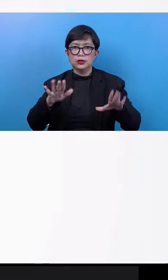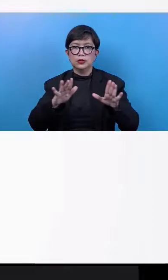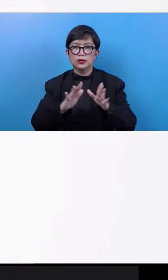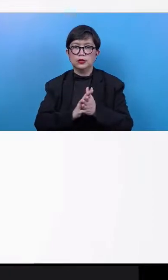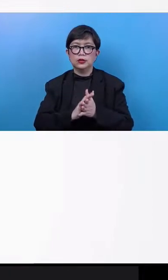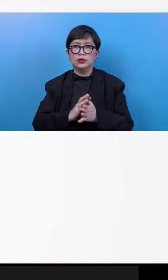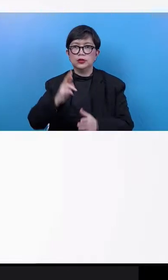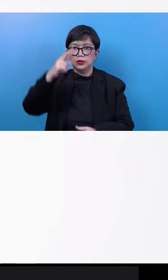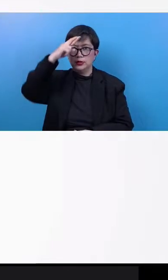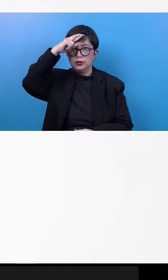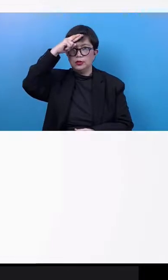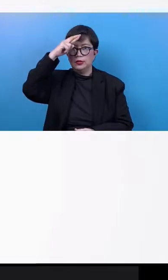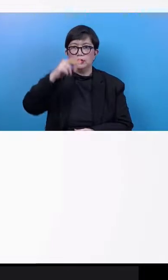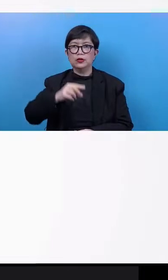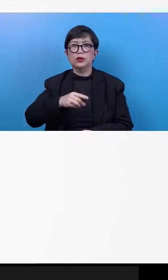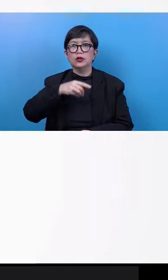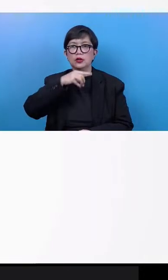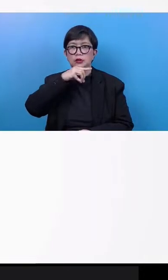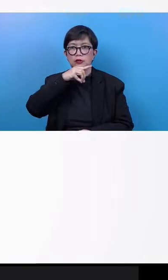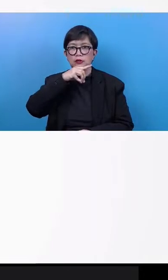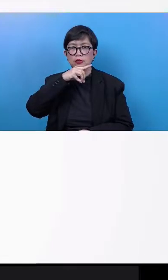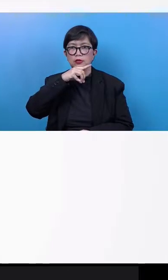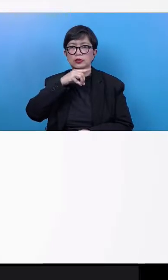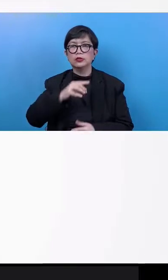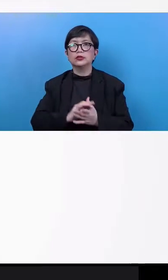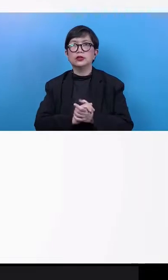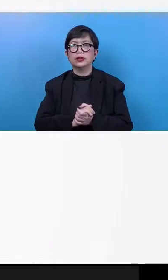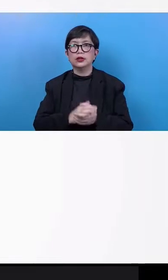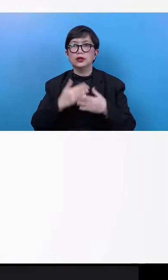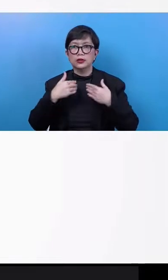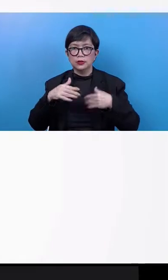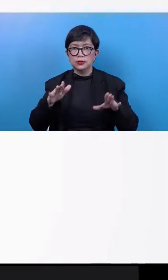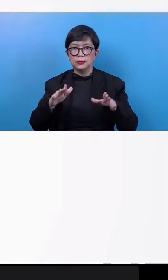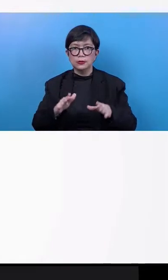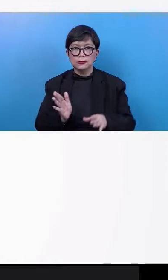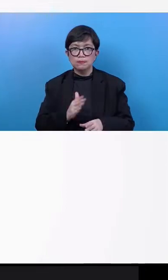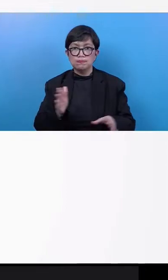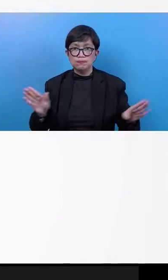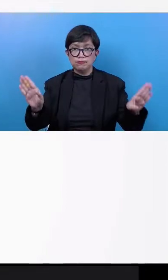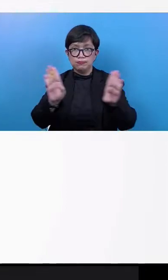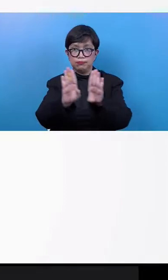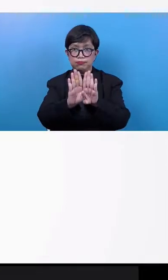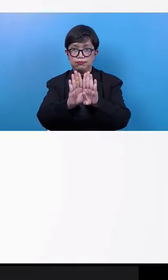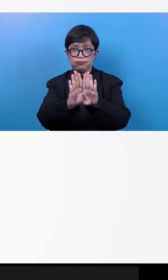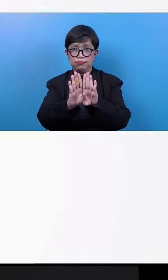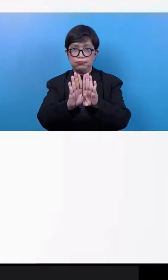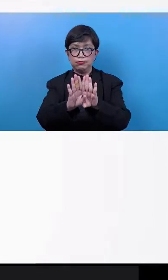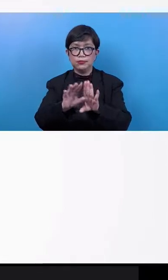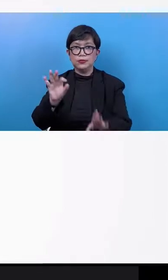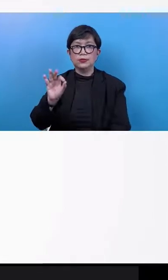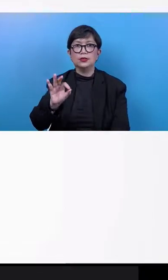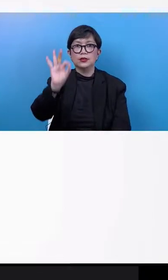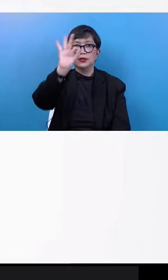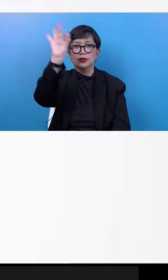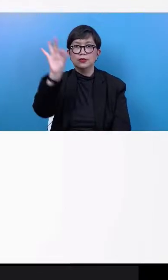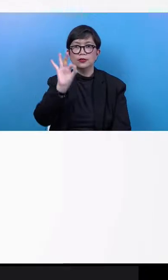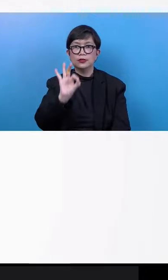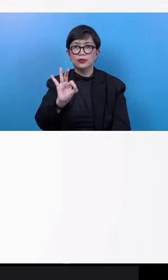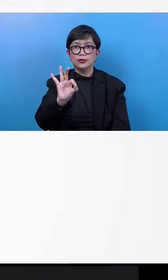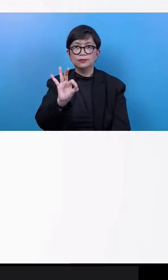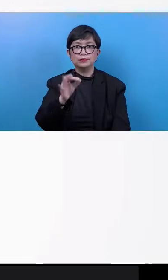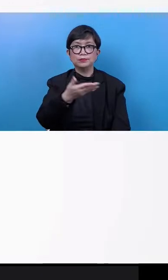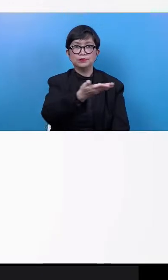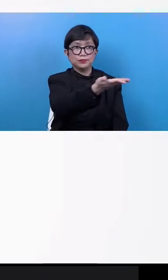we close, if there is a question from the floor, we should at least take one question from the floor. And if we have one online before we